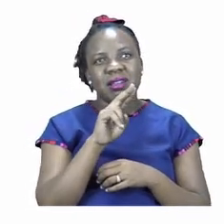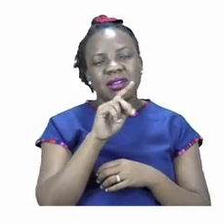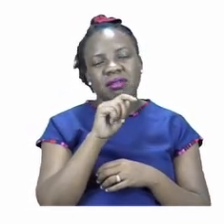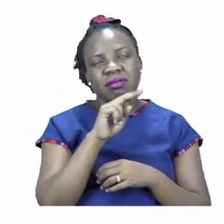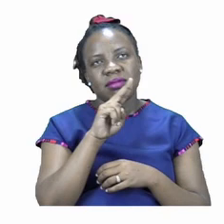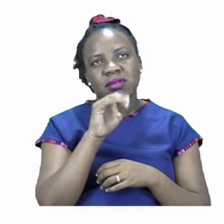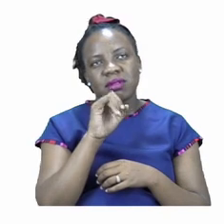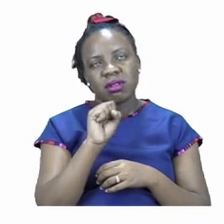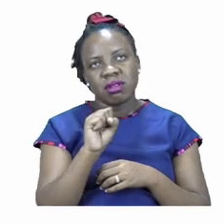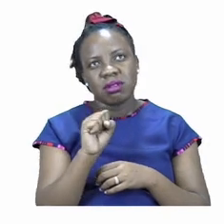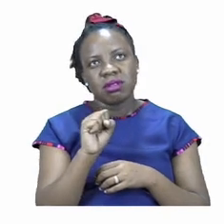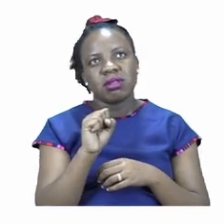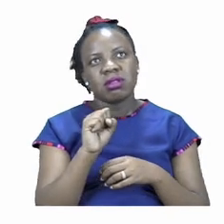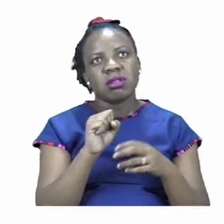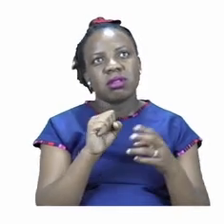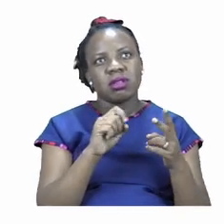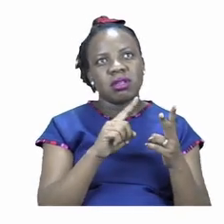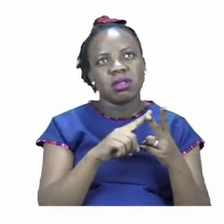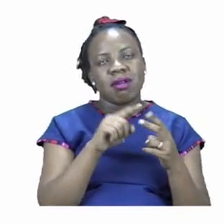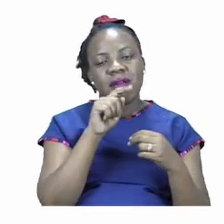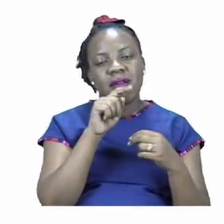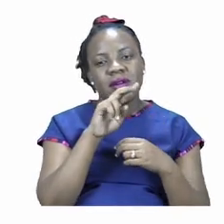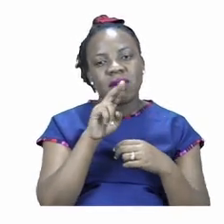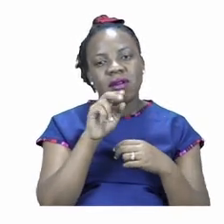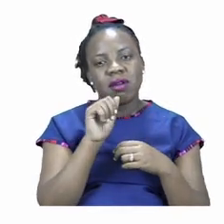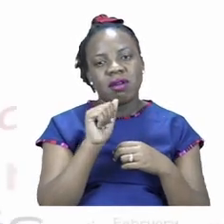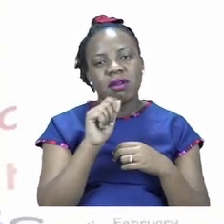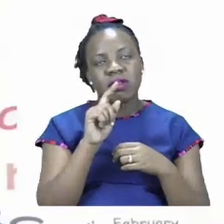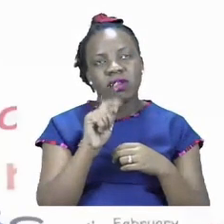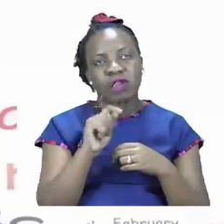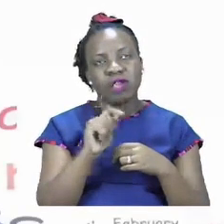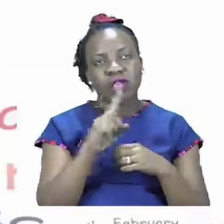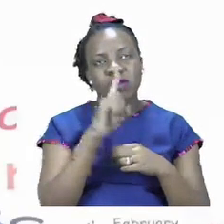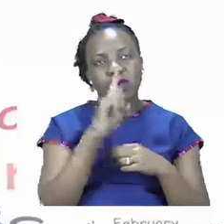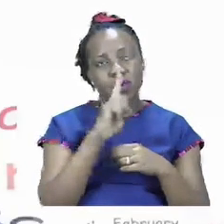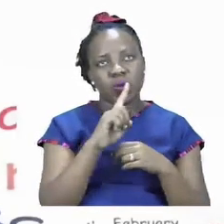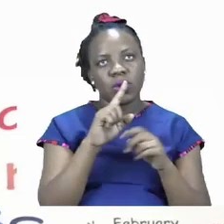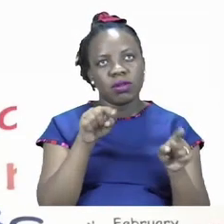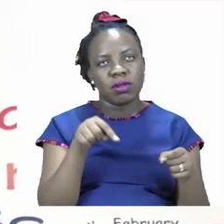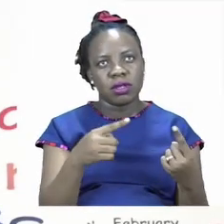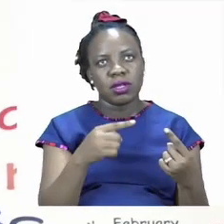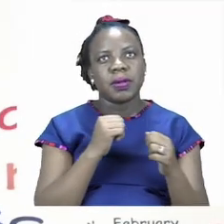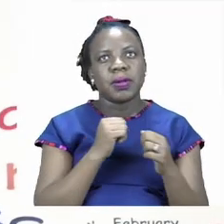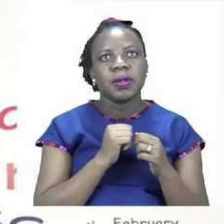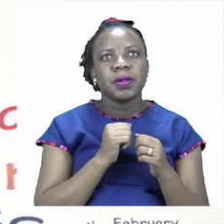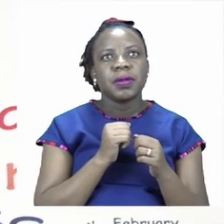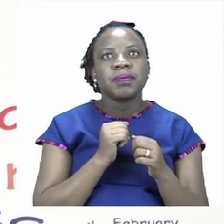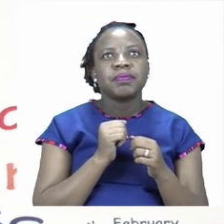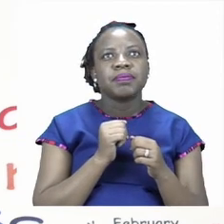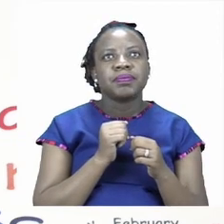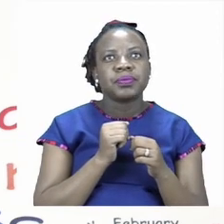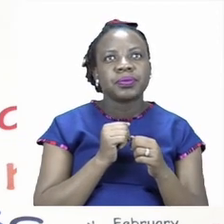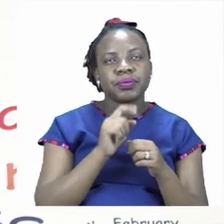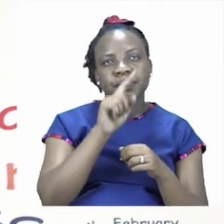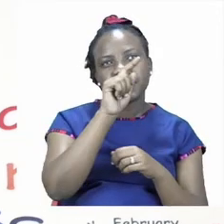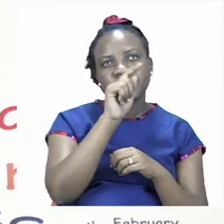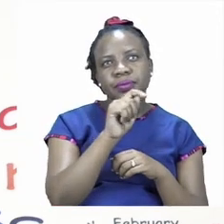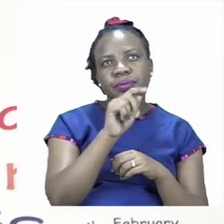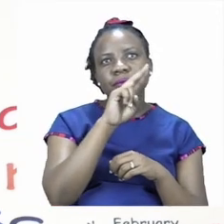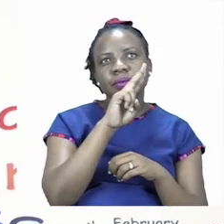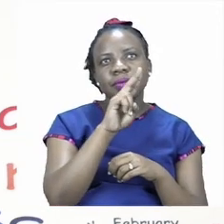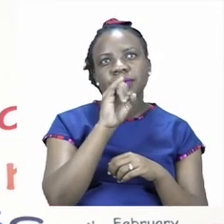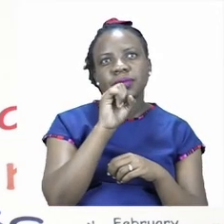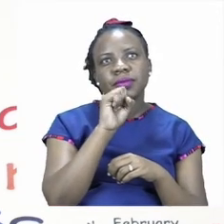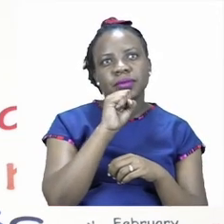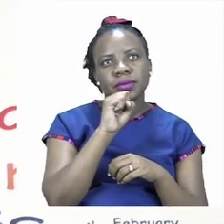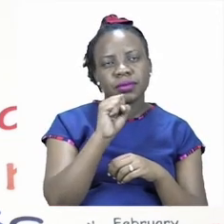6 together. Let's take a look at the board. Now remember, when we use this, it is for something